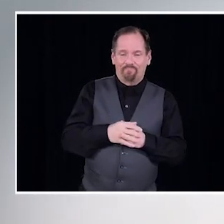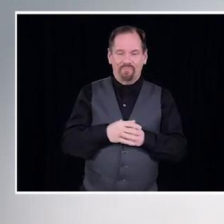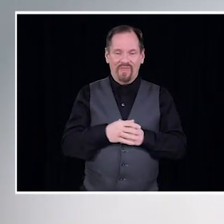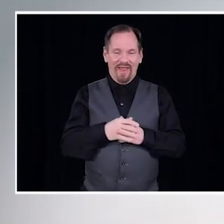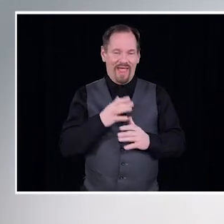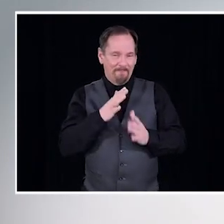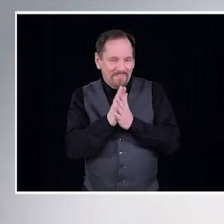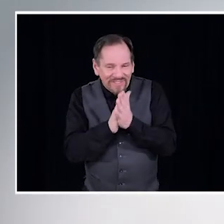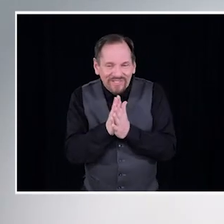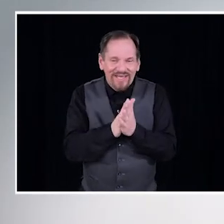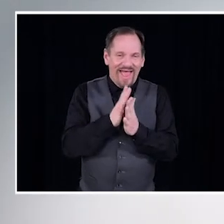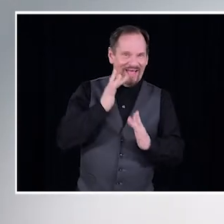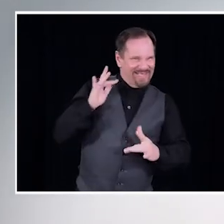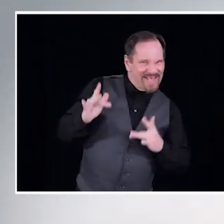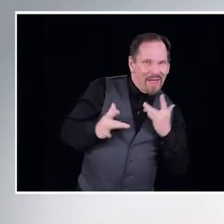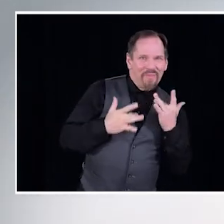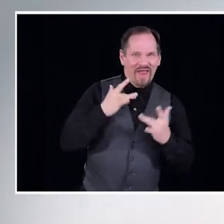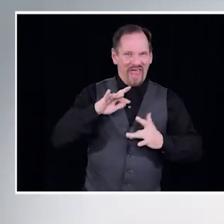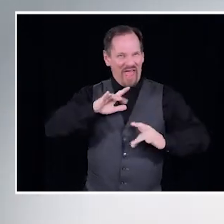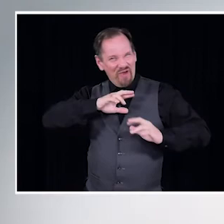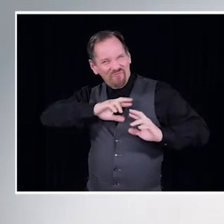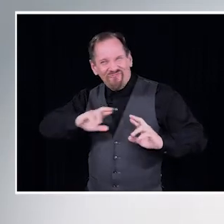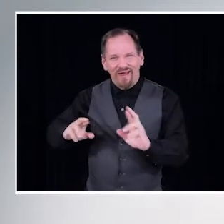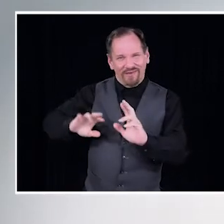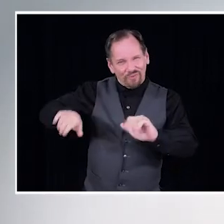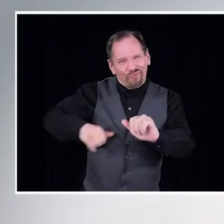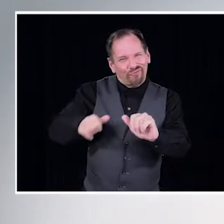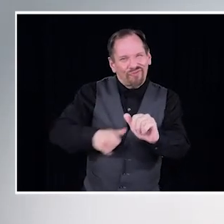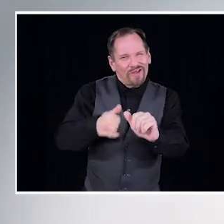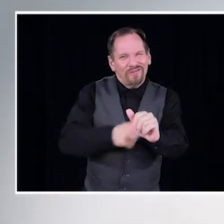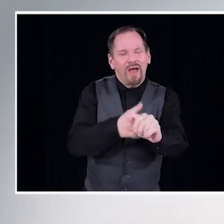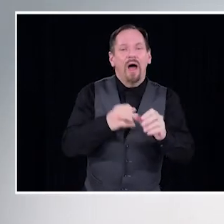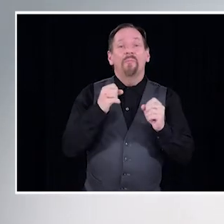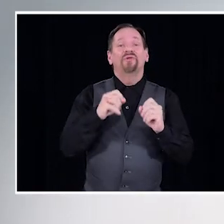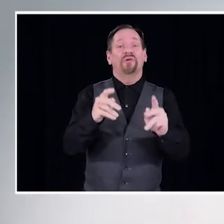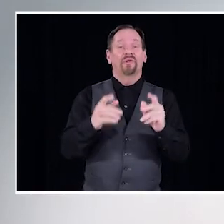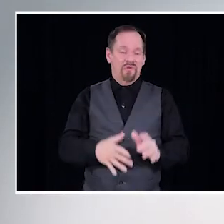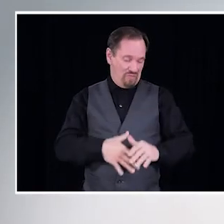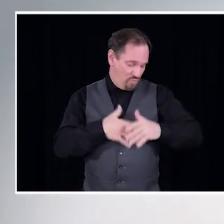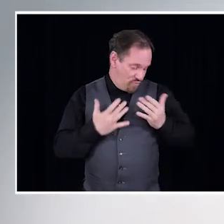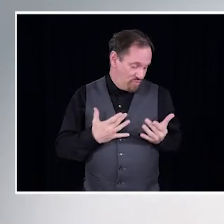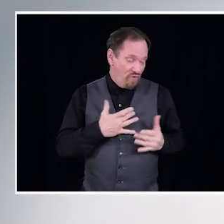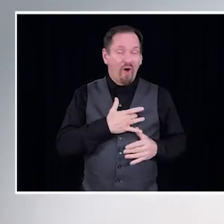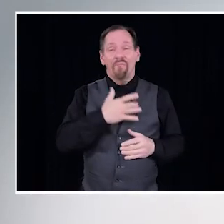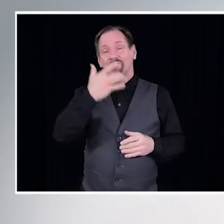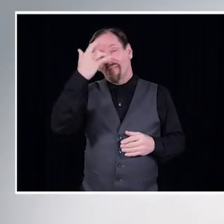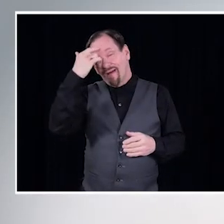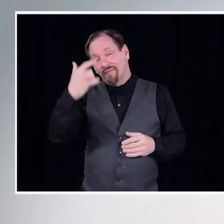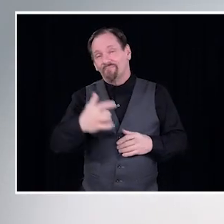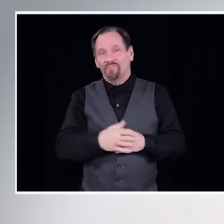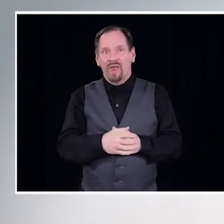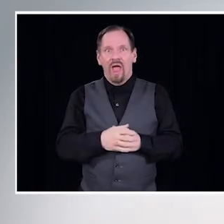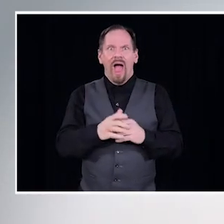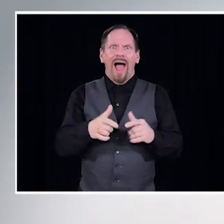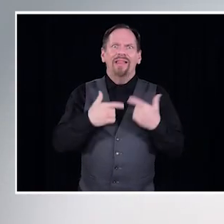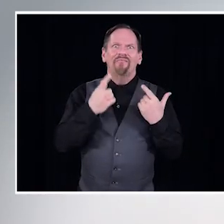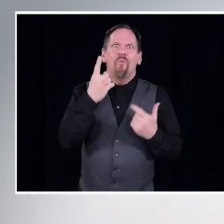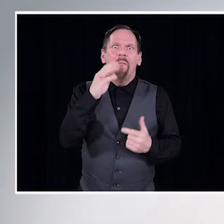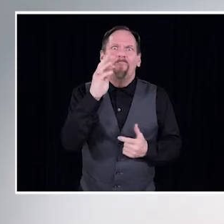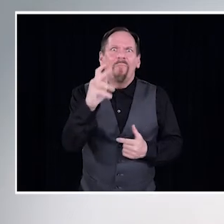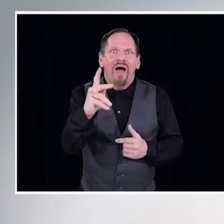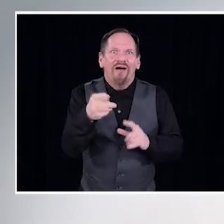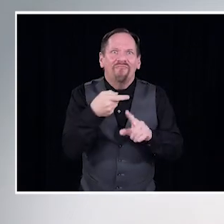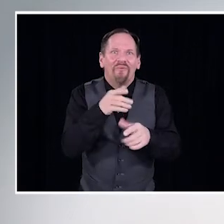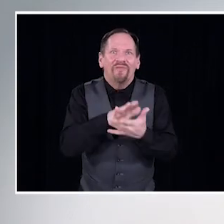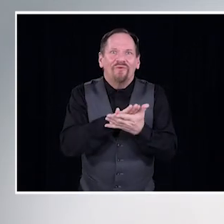ambitious, excited, and ready to chase after opportunities with an open heart and mind. I was living a block away from the